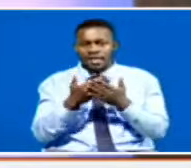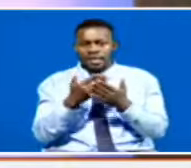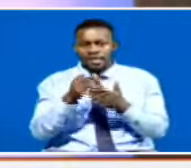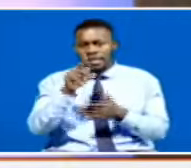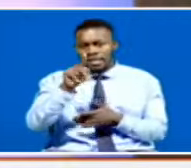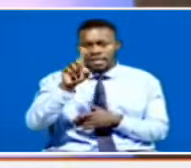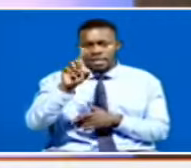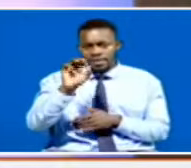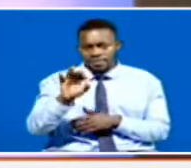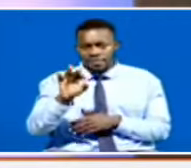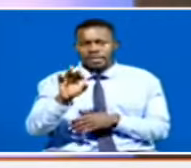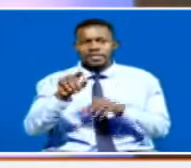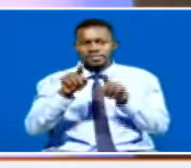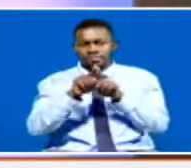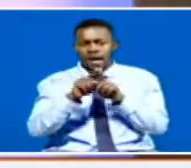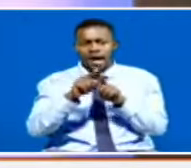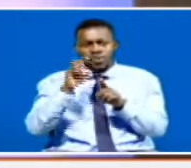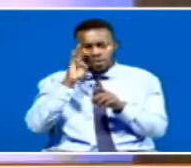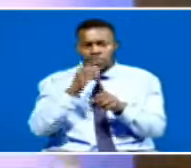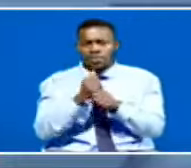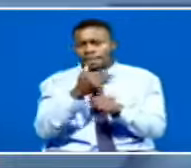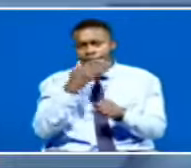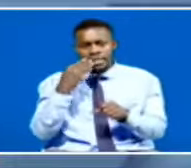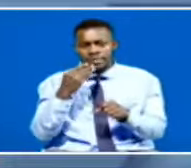and I'll do my best to make them proud.